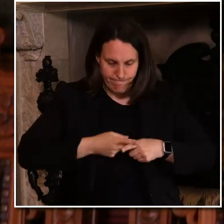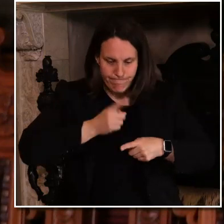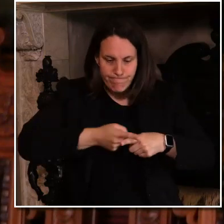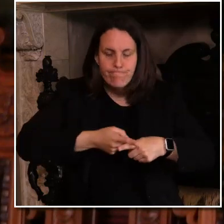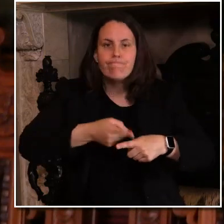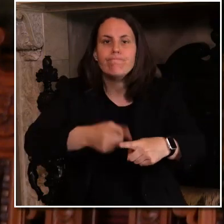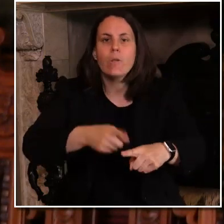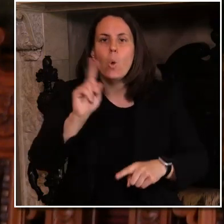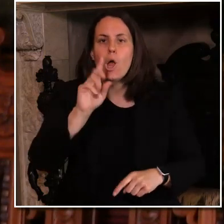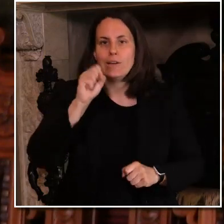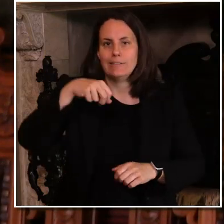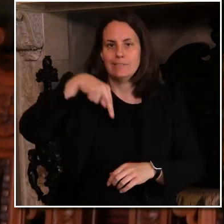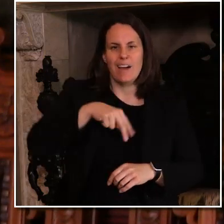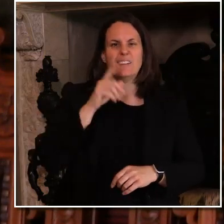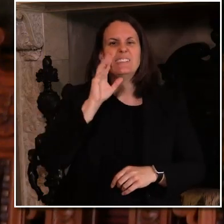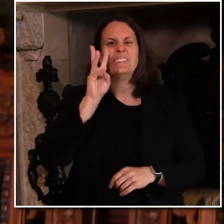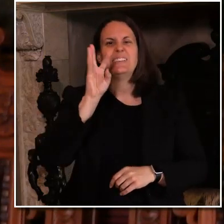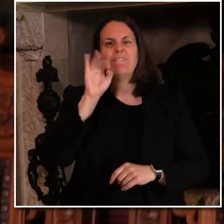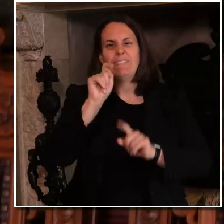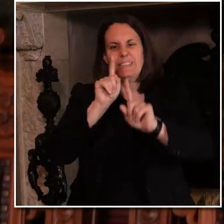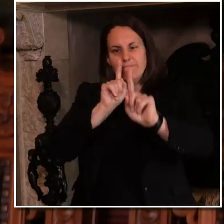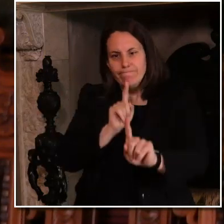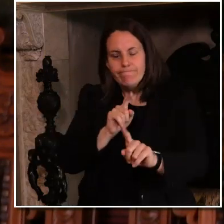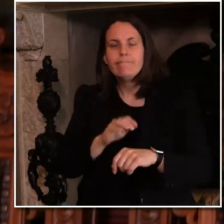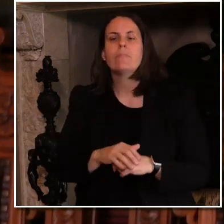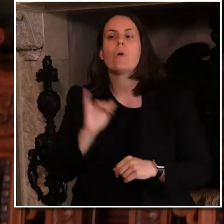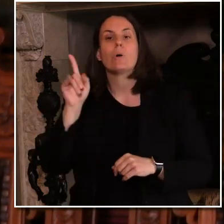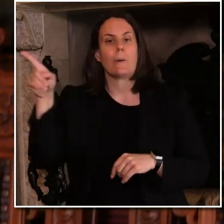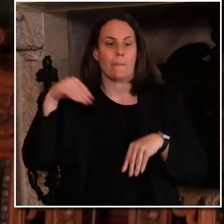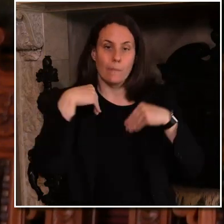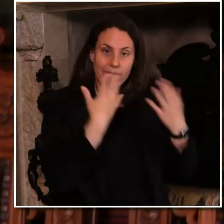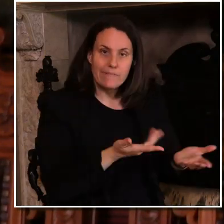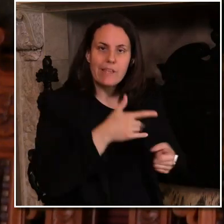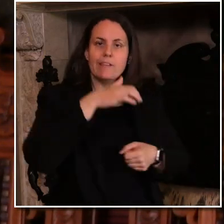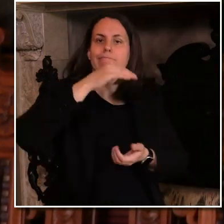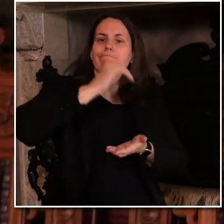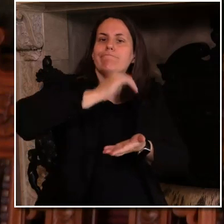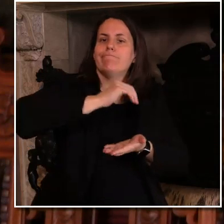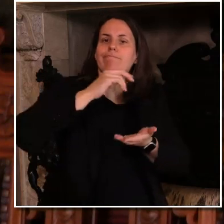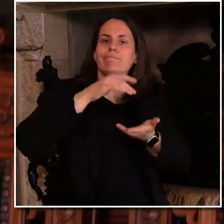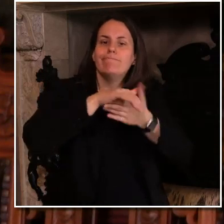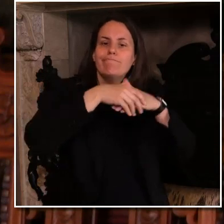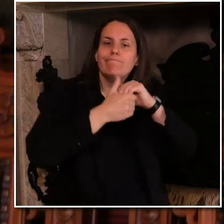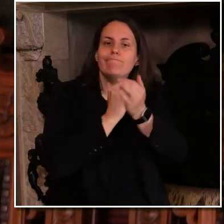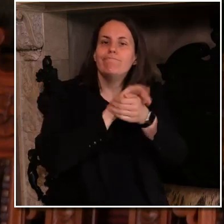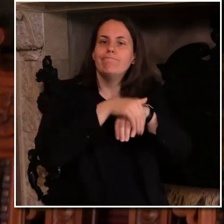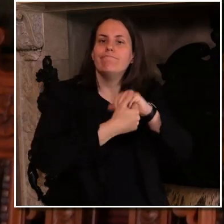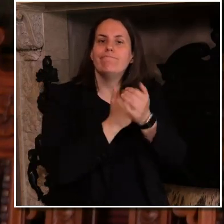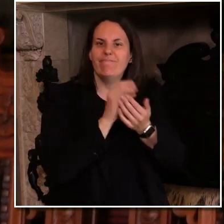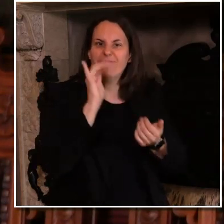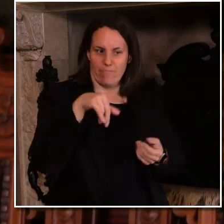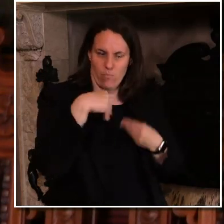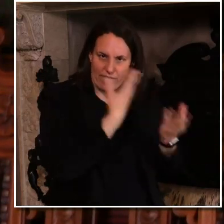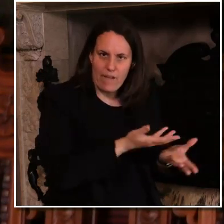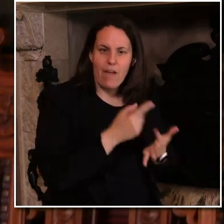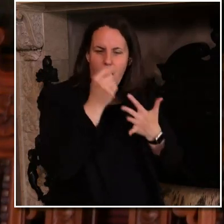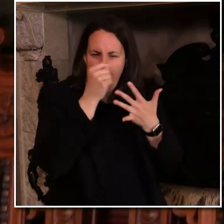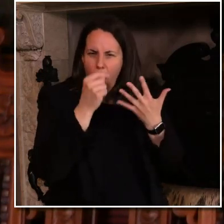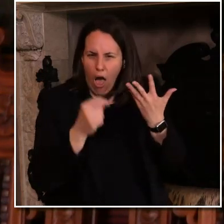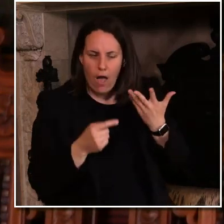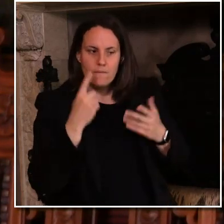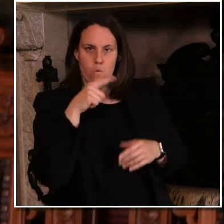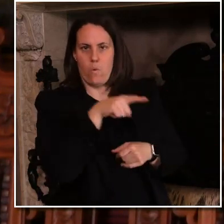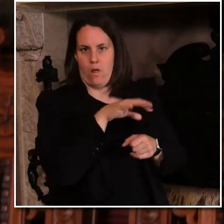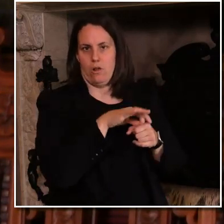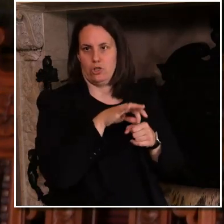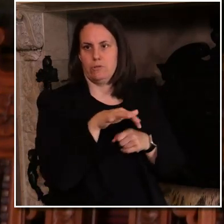cleaning supplies and other support. We're also, just like we did with the spring election, making sure that there's enough poll workers so that we don't have to have